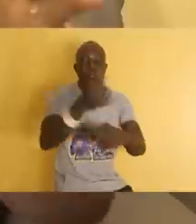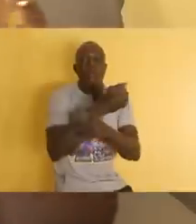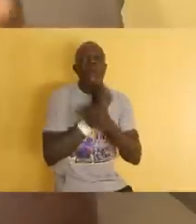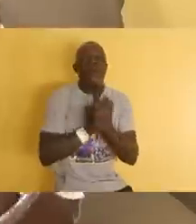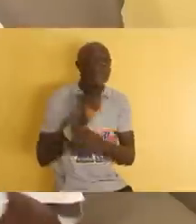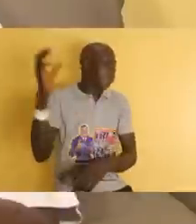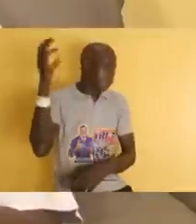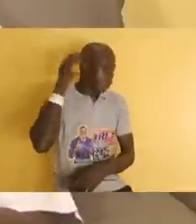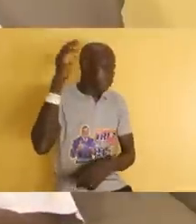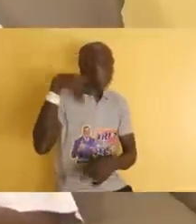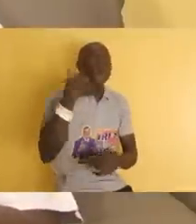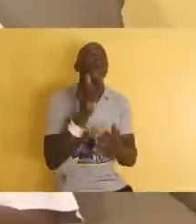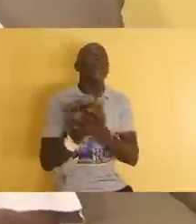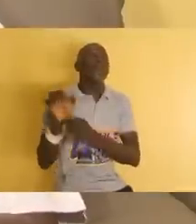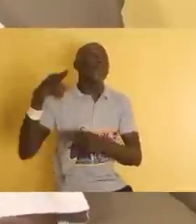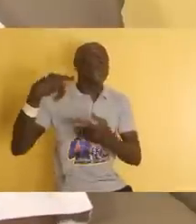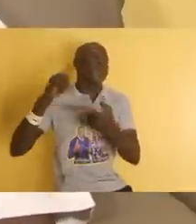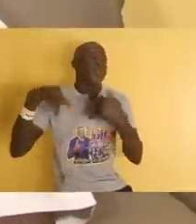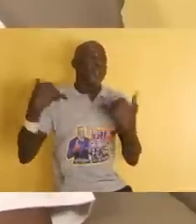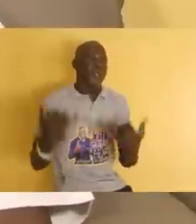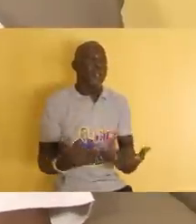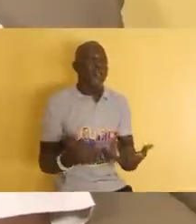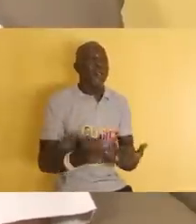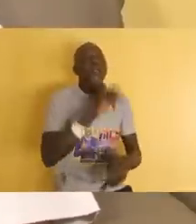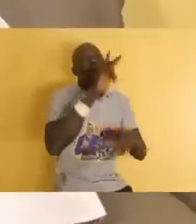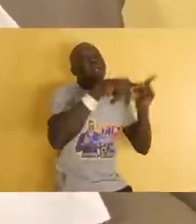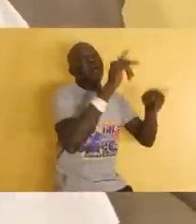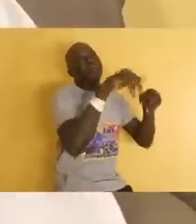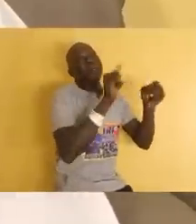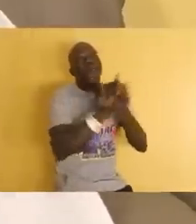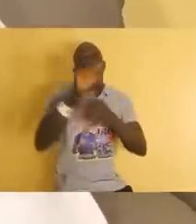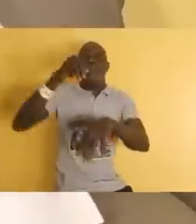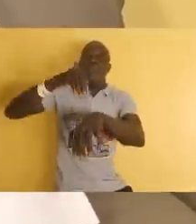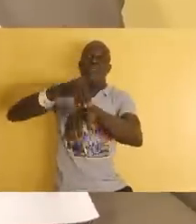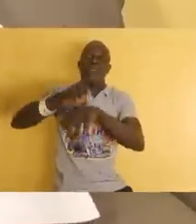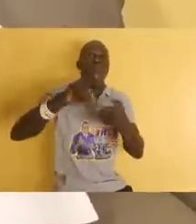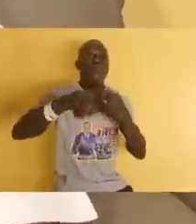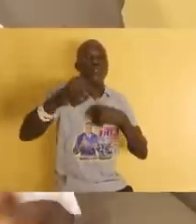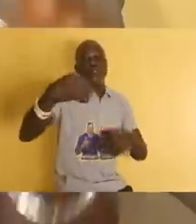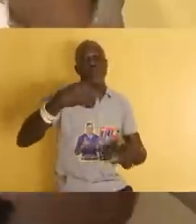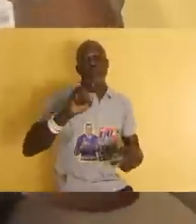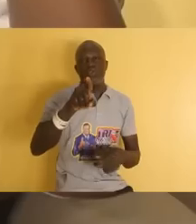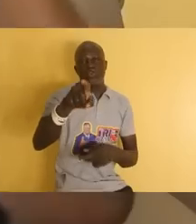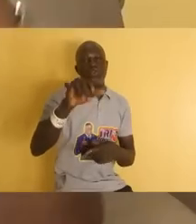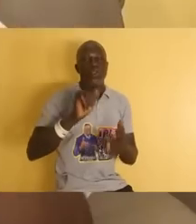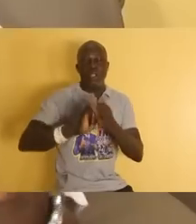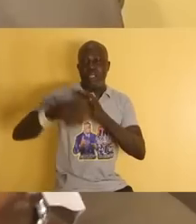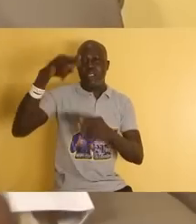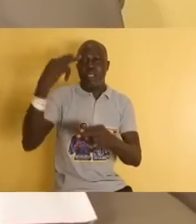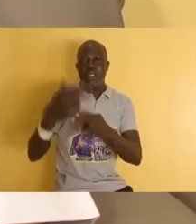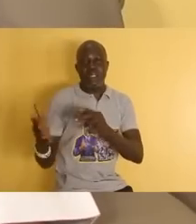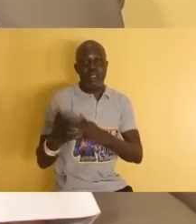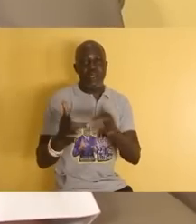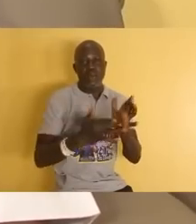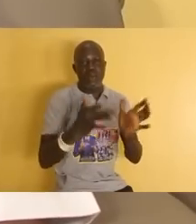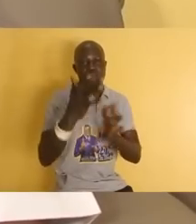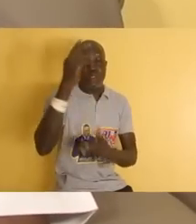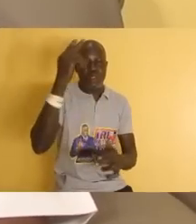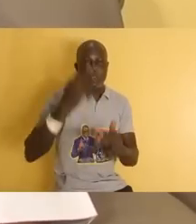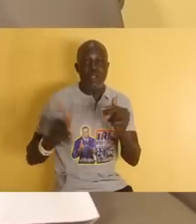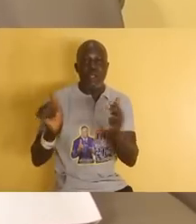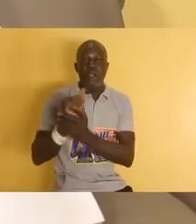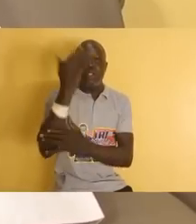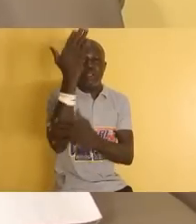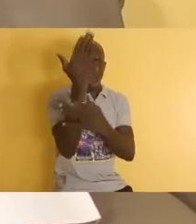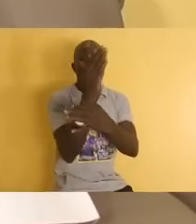Because of your blood, the people that are listening me right now, the people that